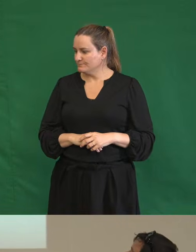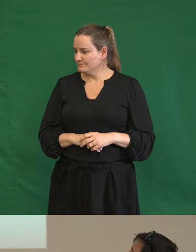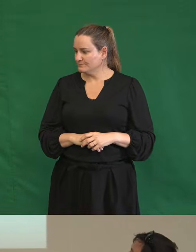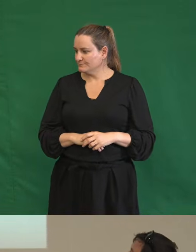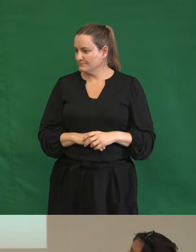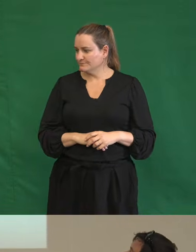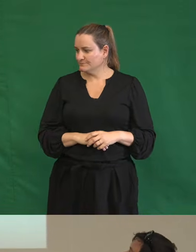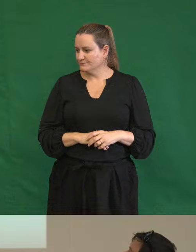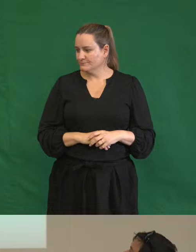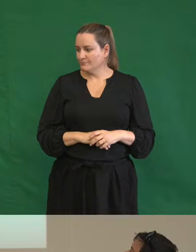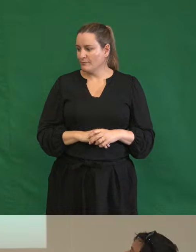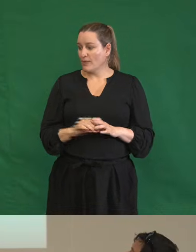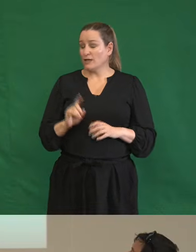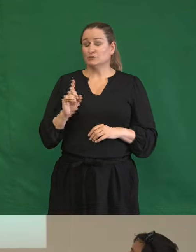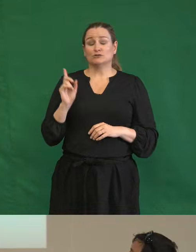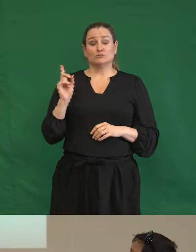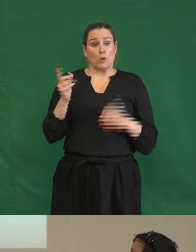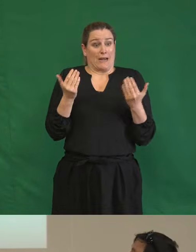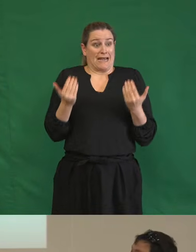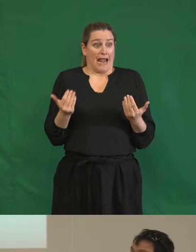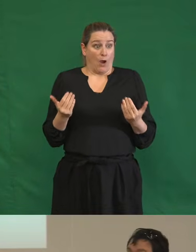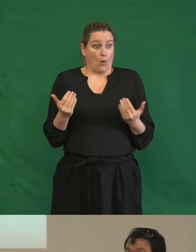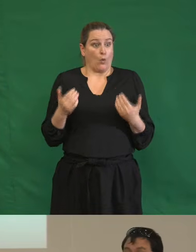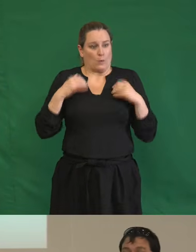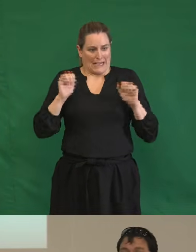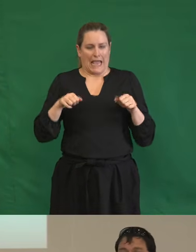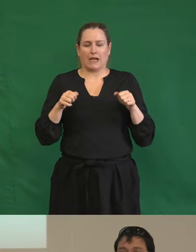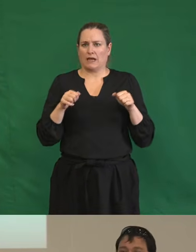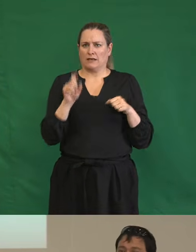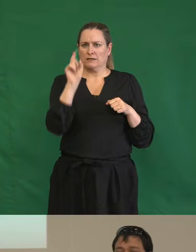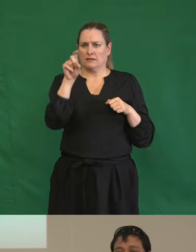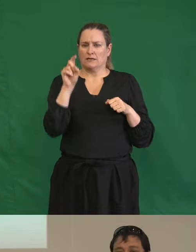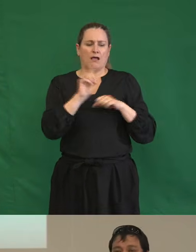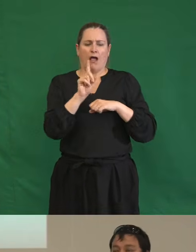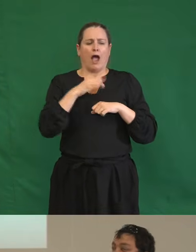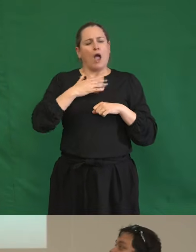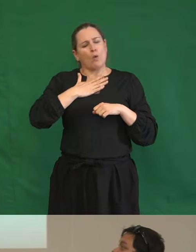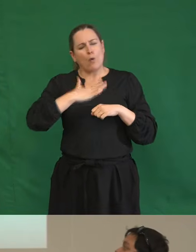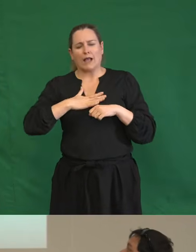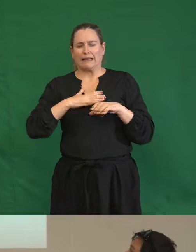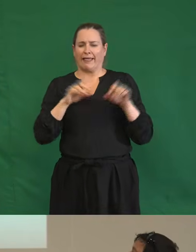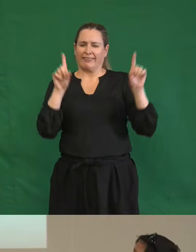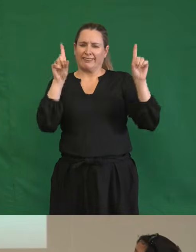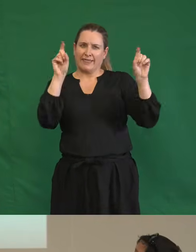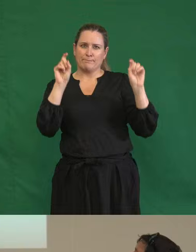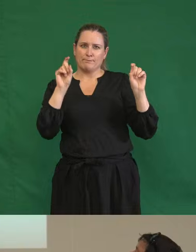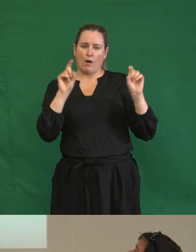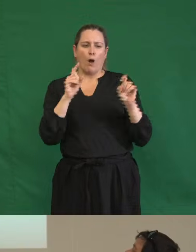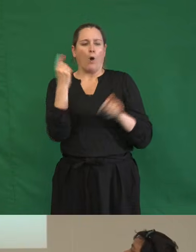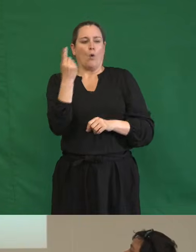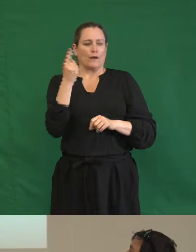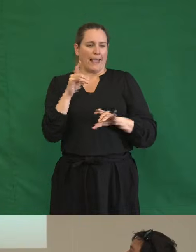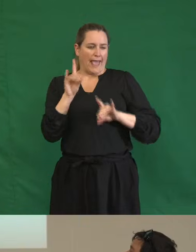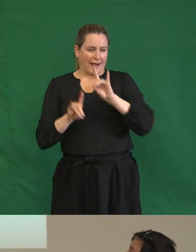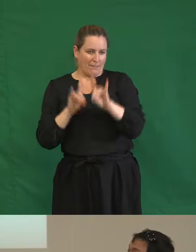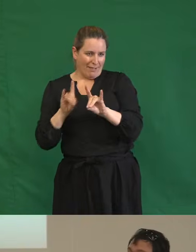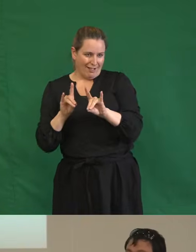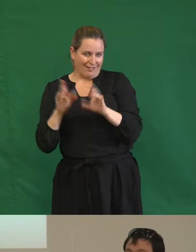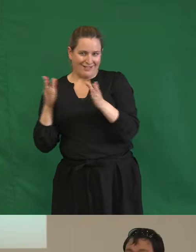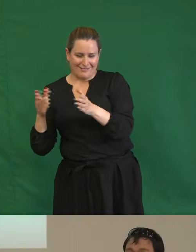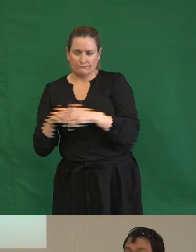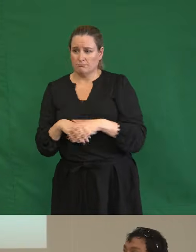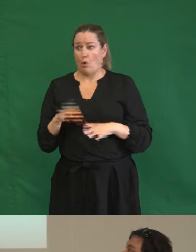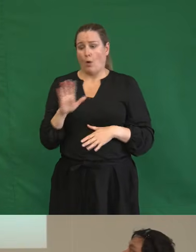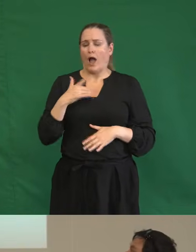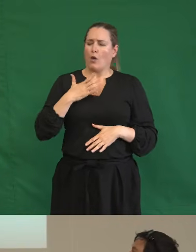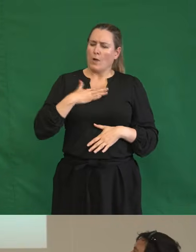the current system. You can filter according to specific themes, for instance, animals that help us, the ocean,